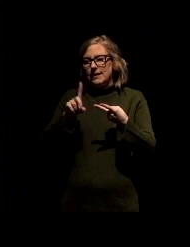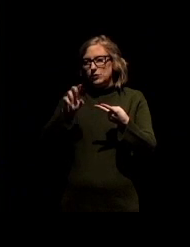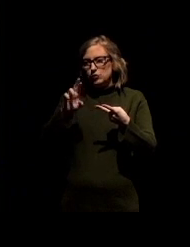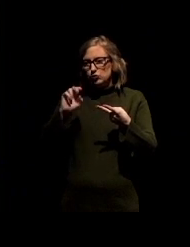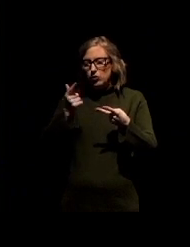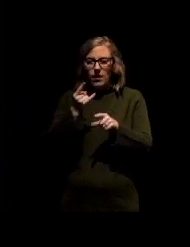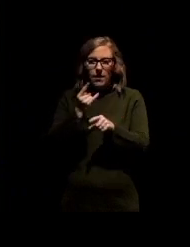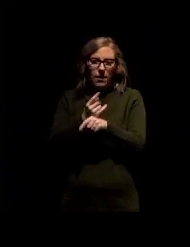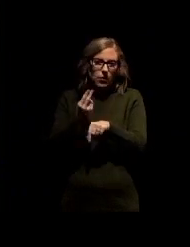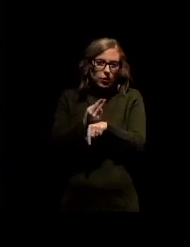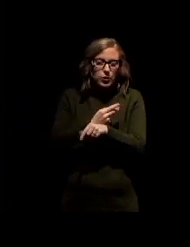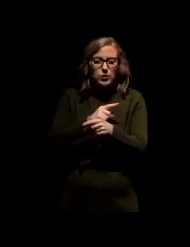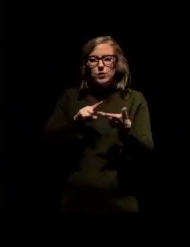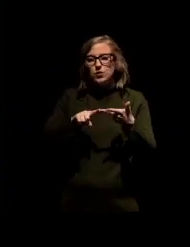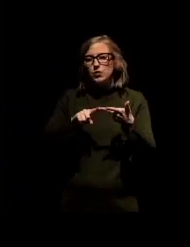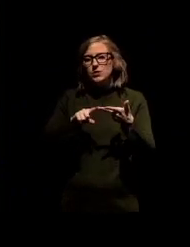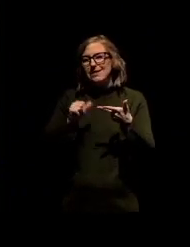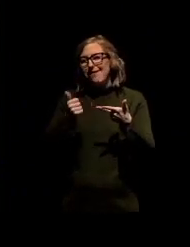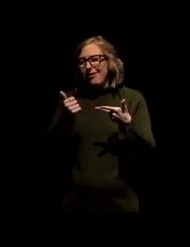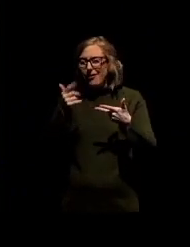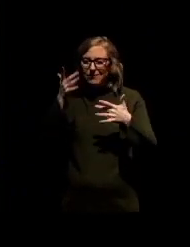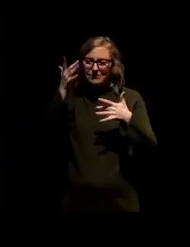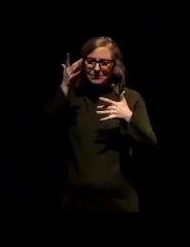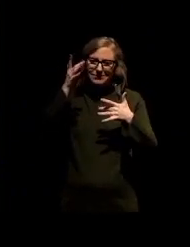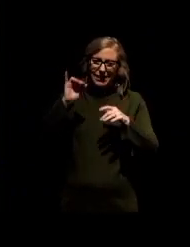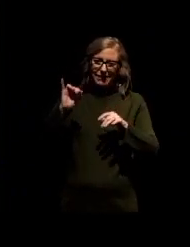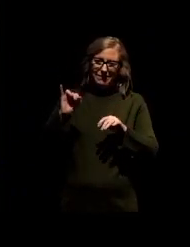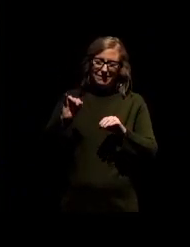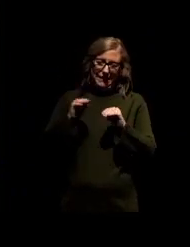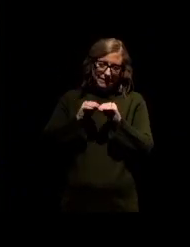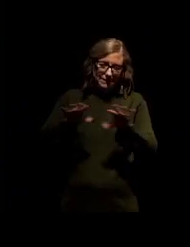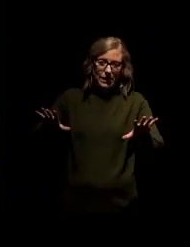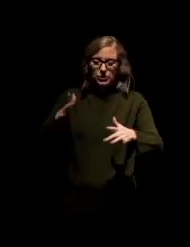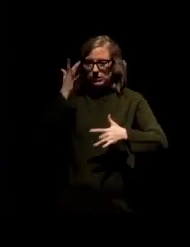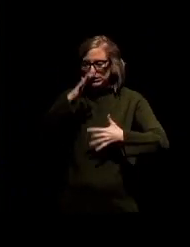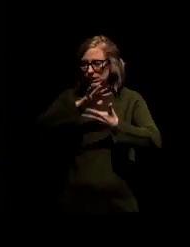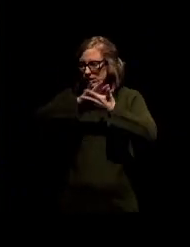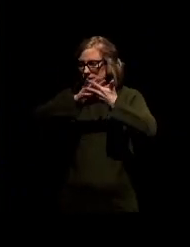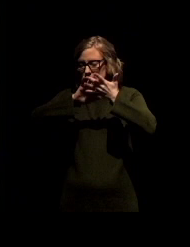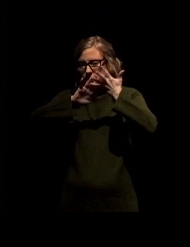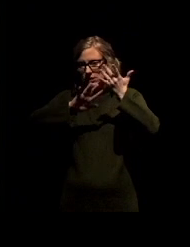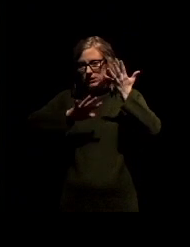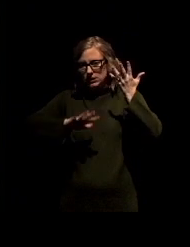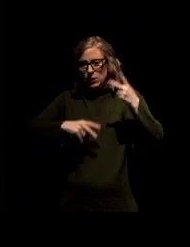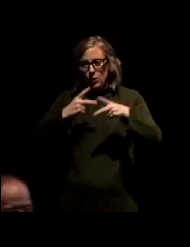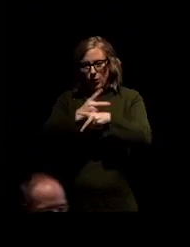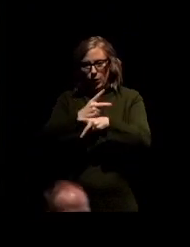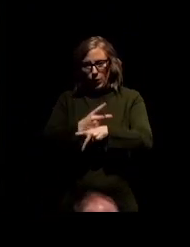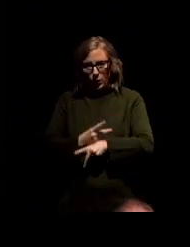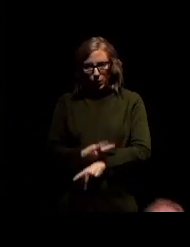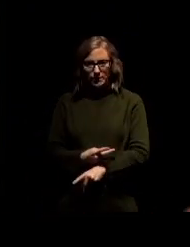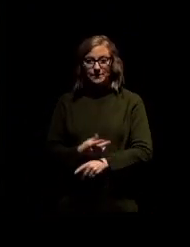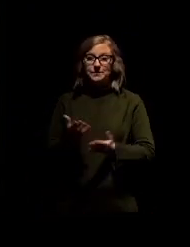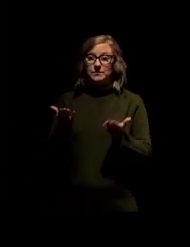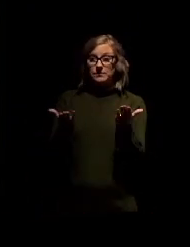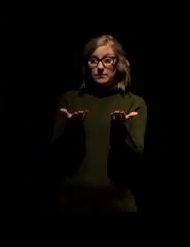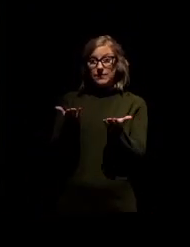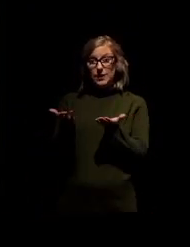issues like HIV and infectious disease. service centers had to